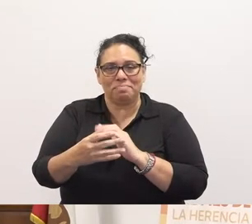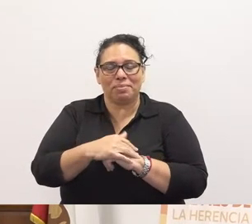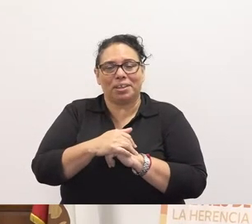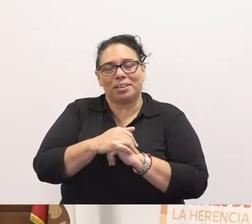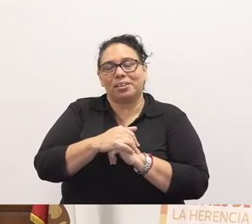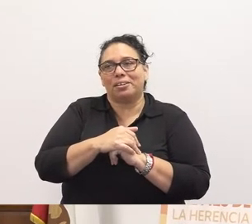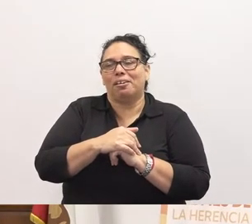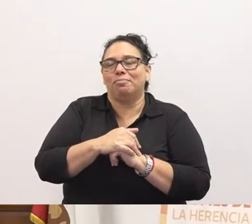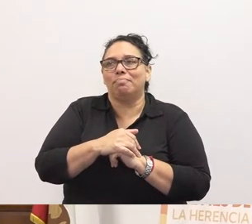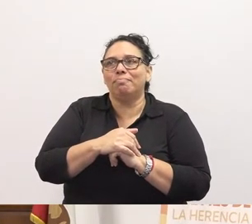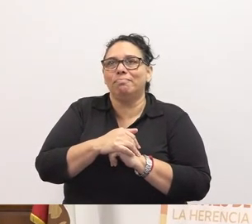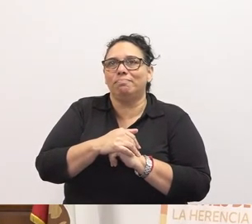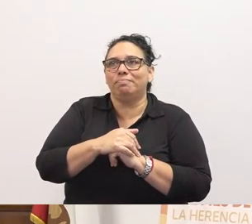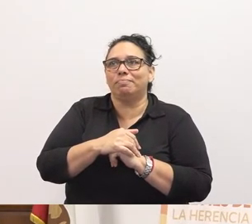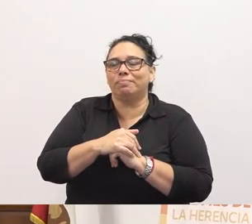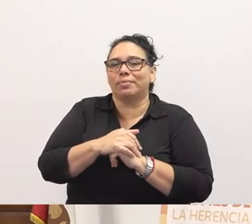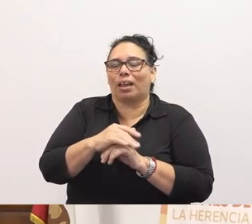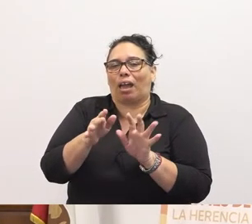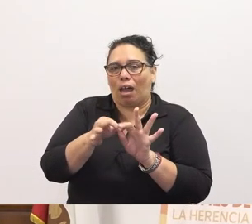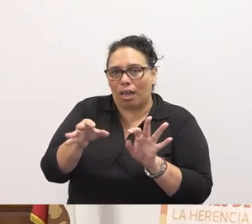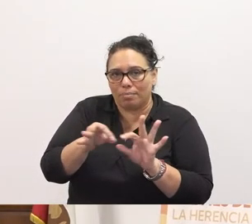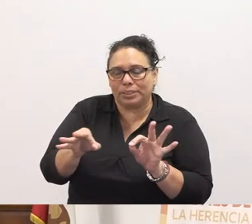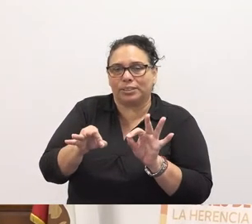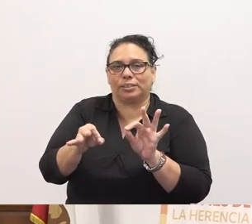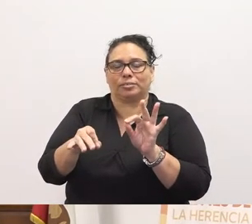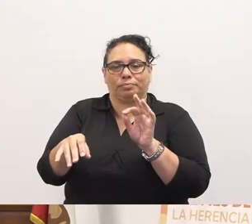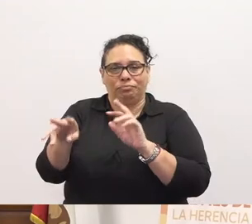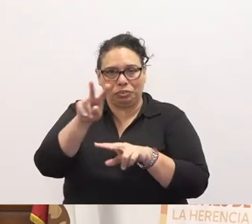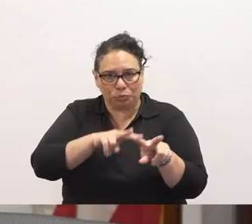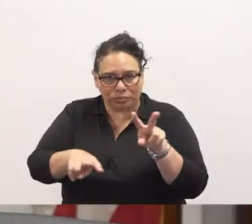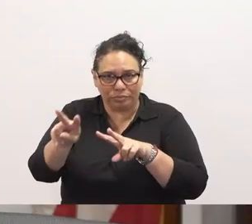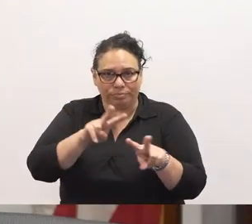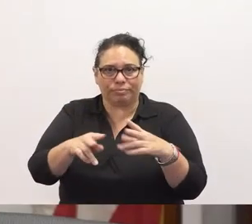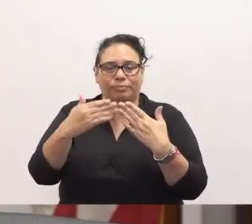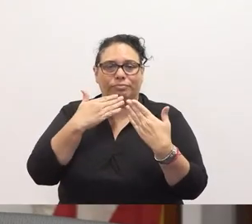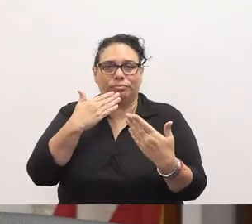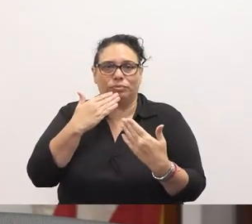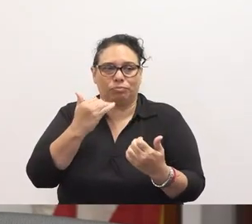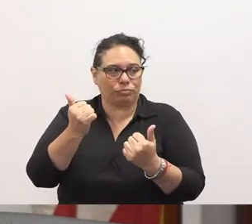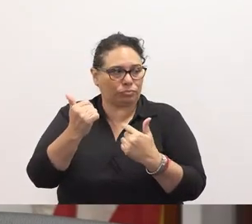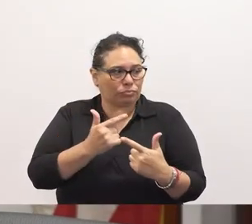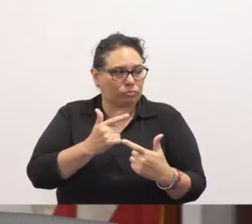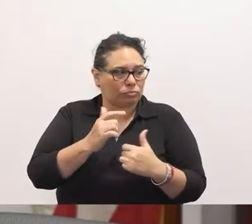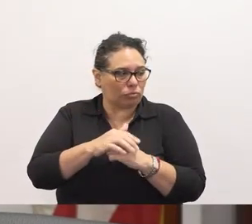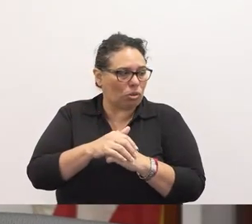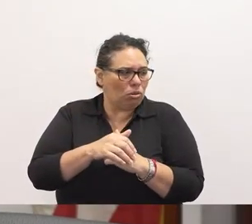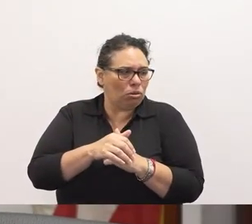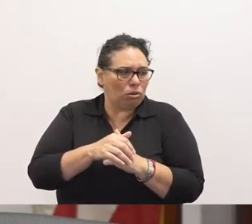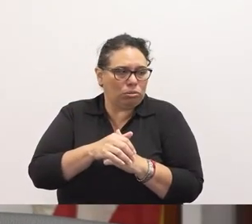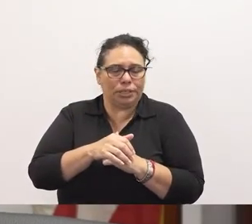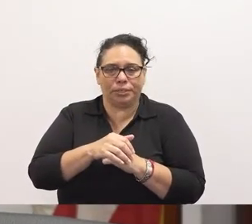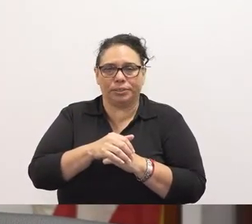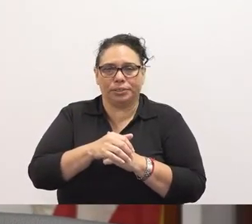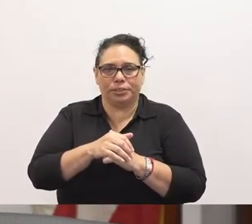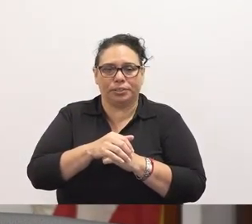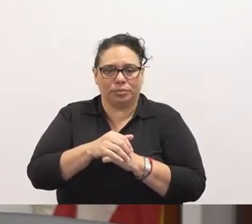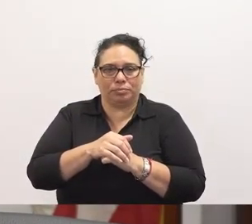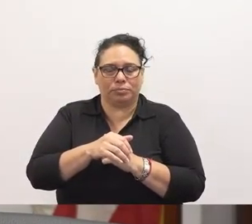comments and observations. I want to thank you all again for being here and all the work really that's